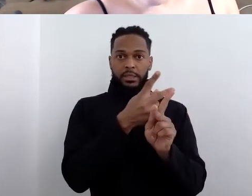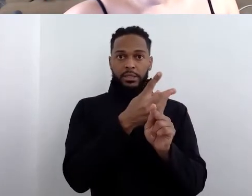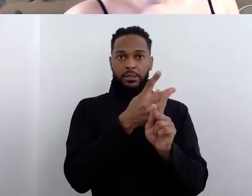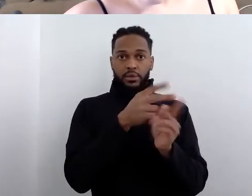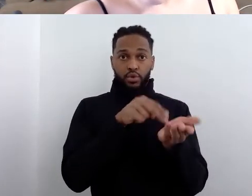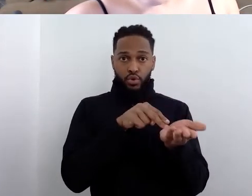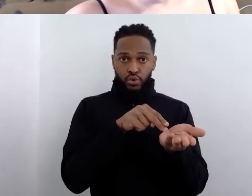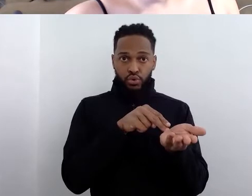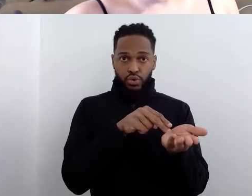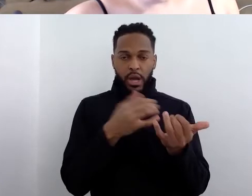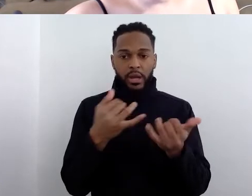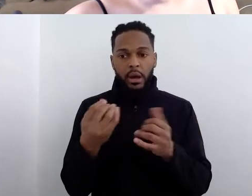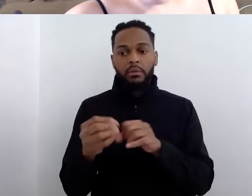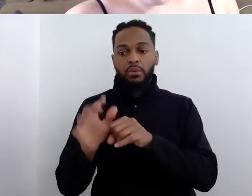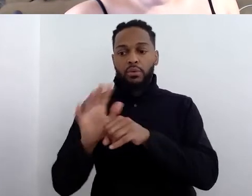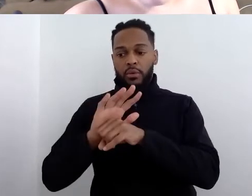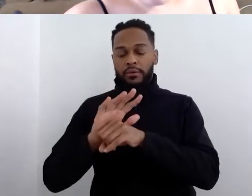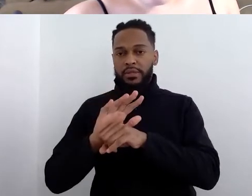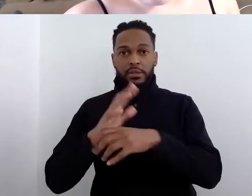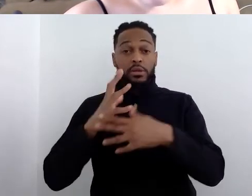the nurses. And